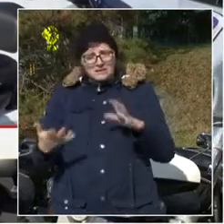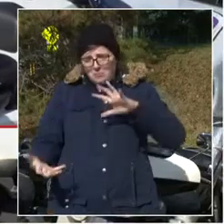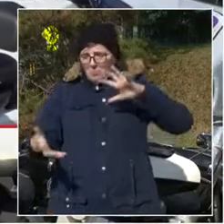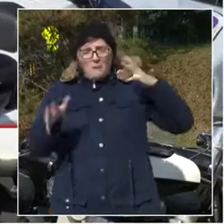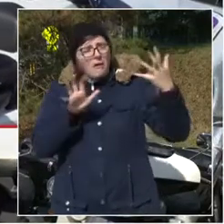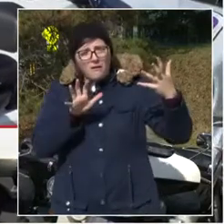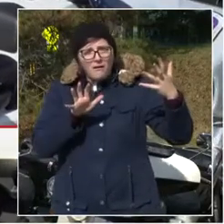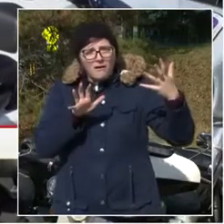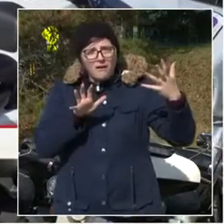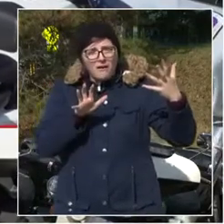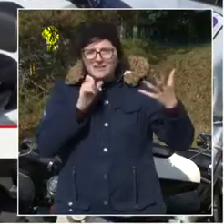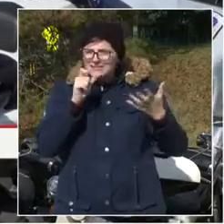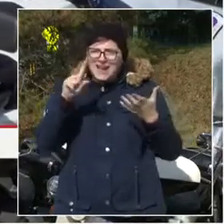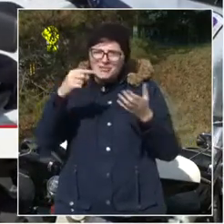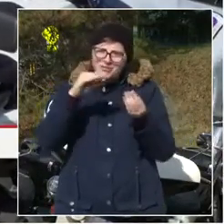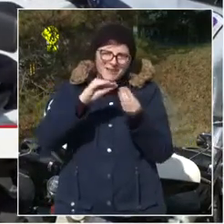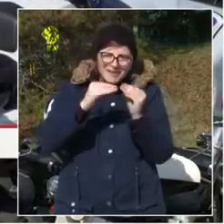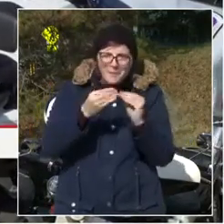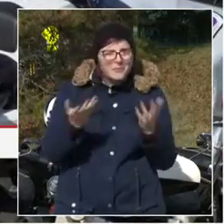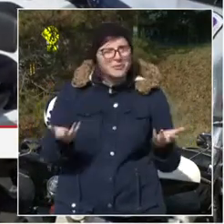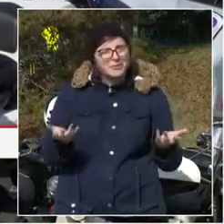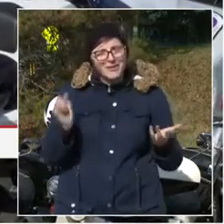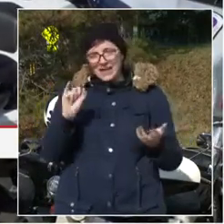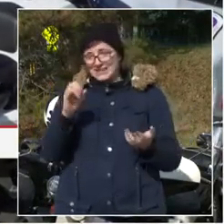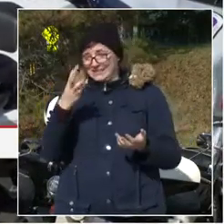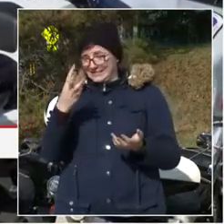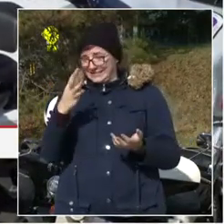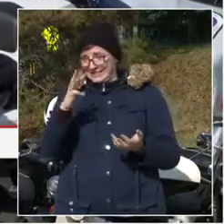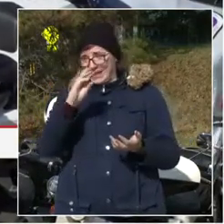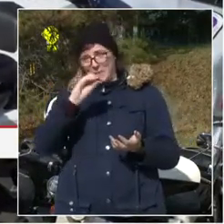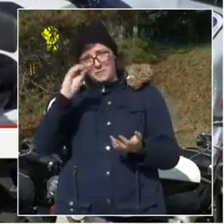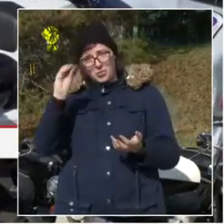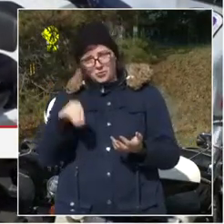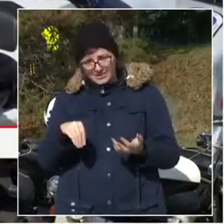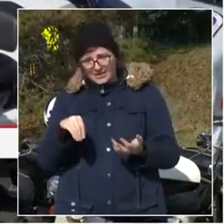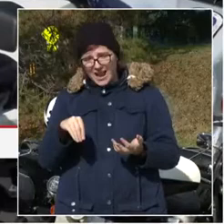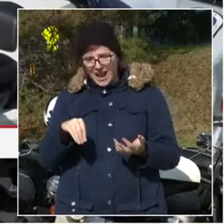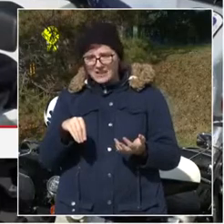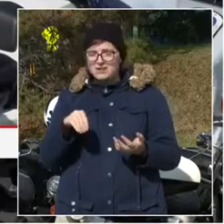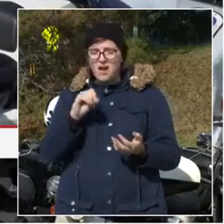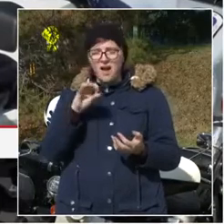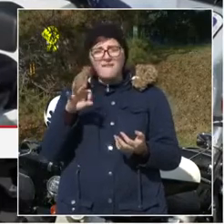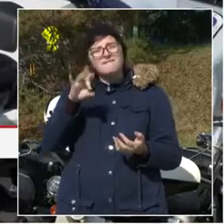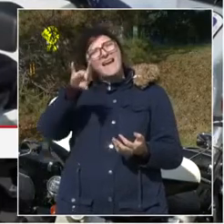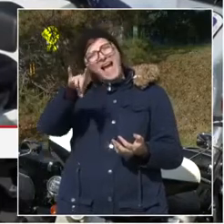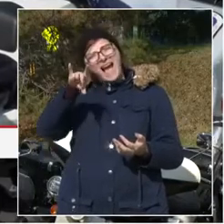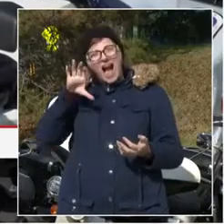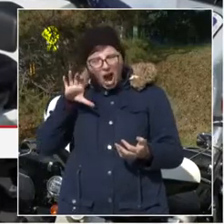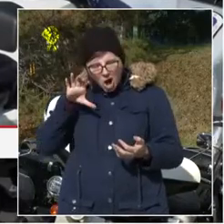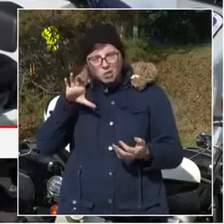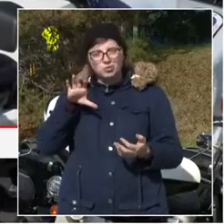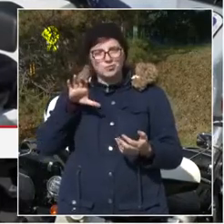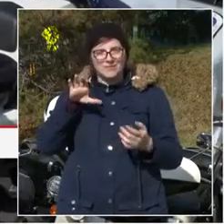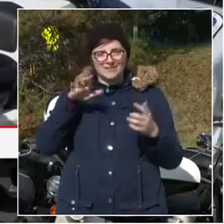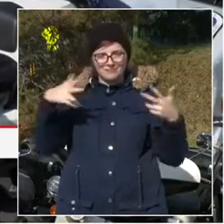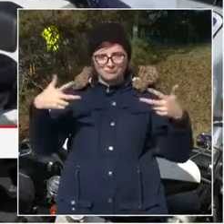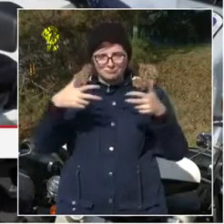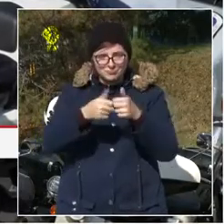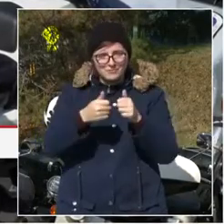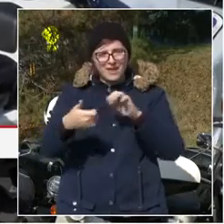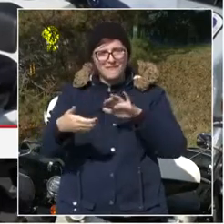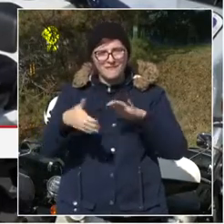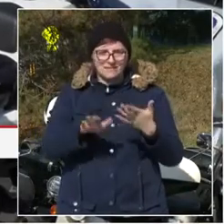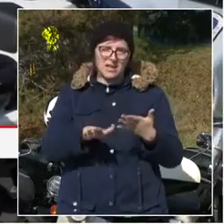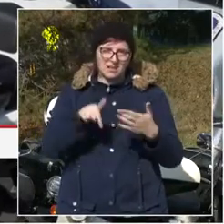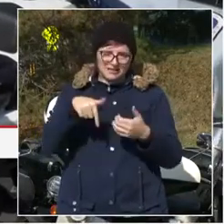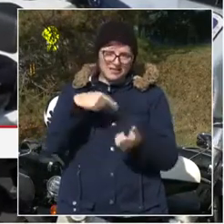These lives count for 16% of the 855 traffic fatalities we have recorded this year. And as we have heard